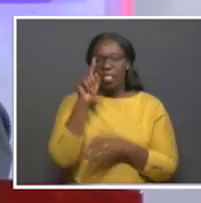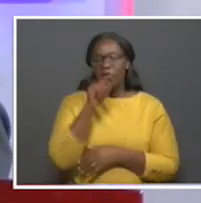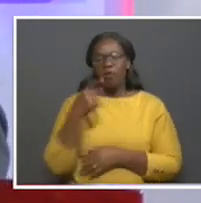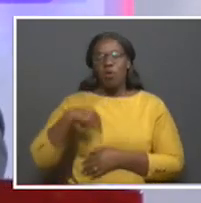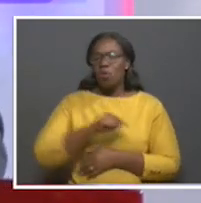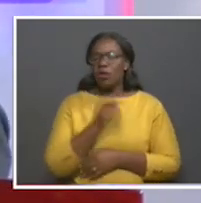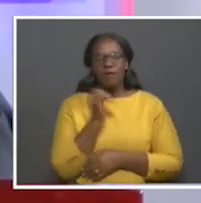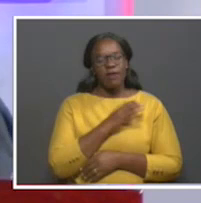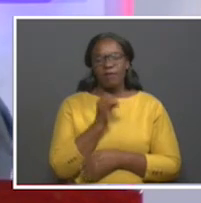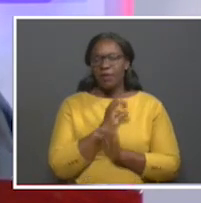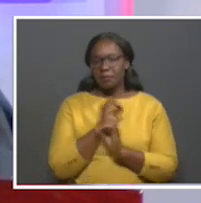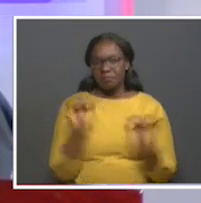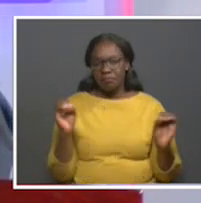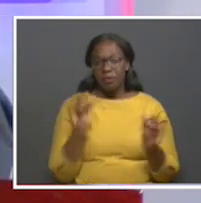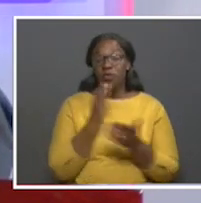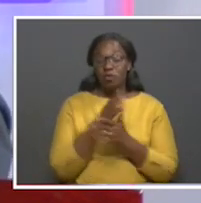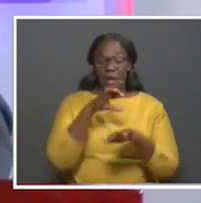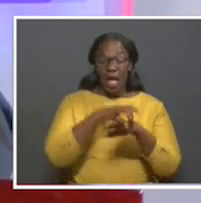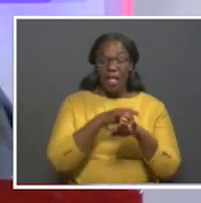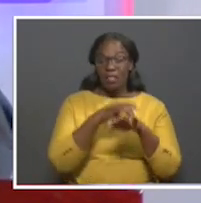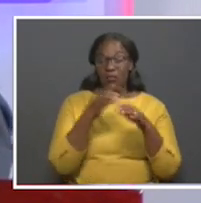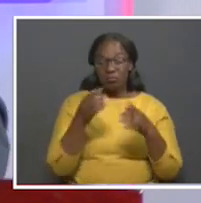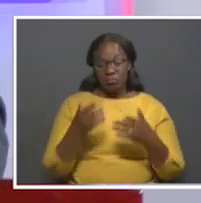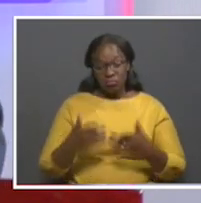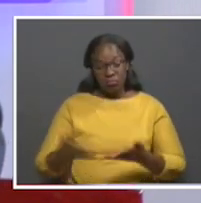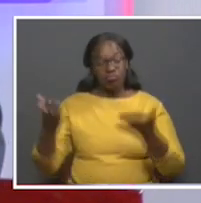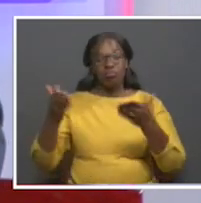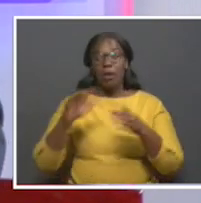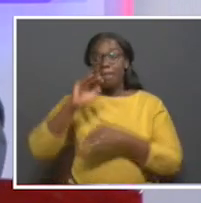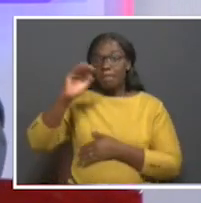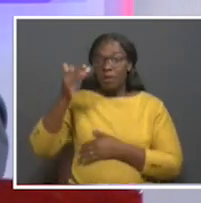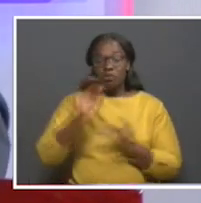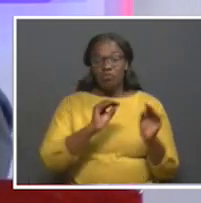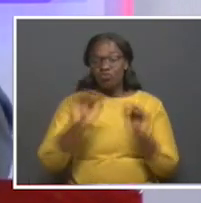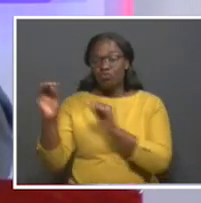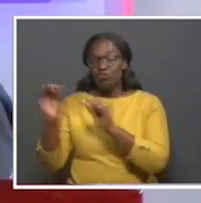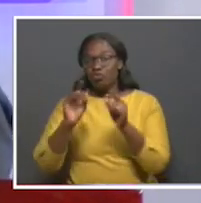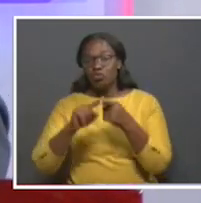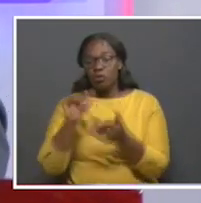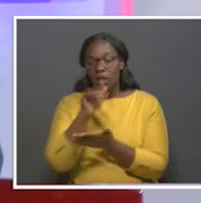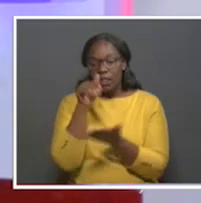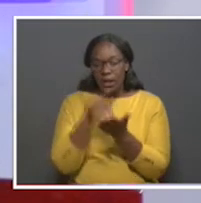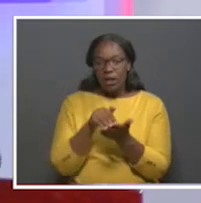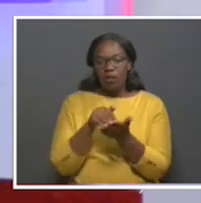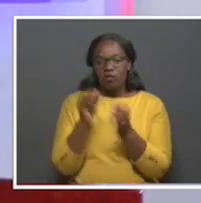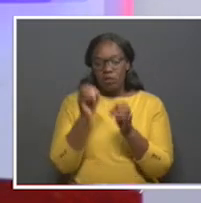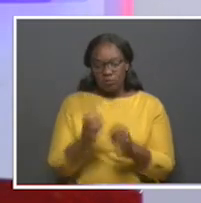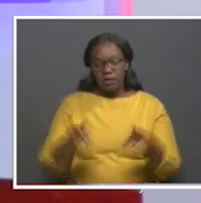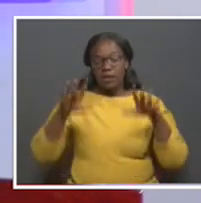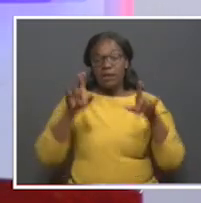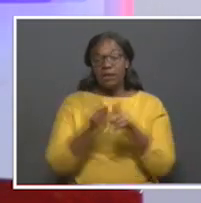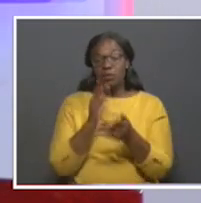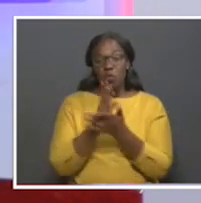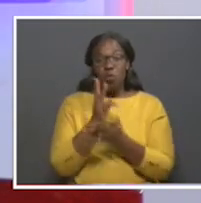not fear, though the earth gives way, though the mountains be moved into the heart of the sea, though its